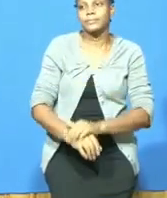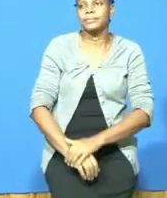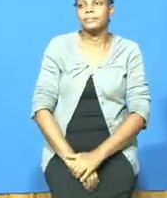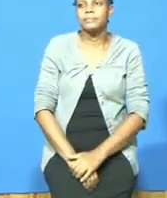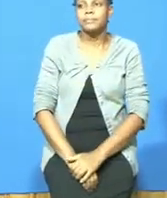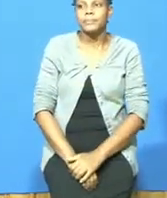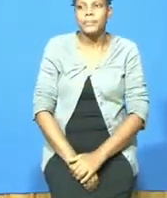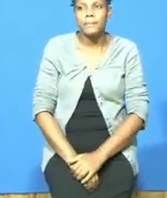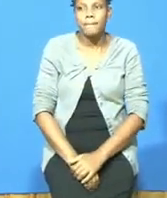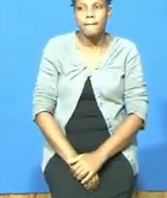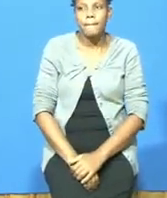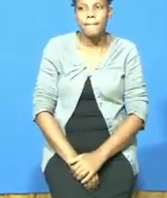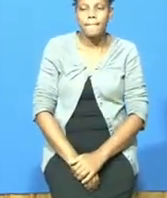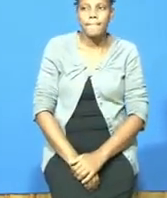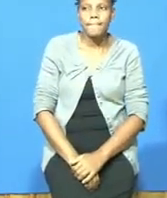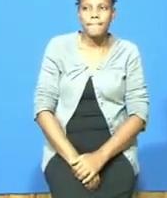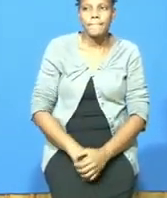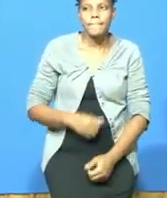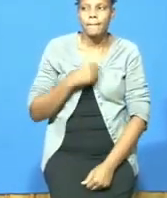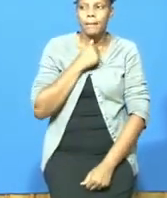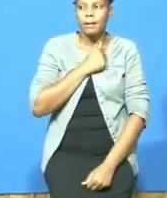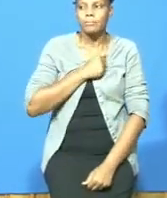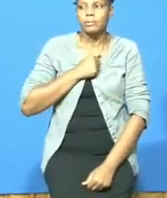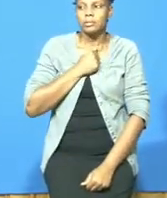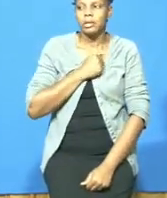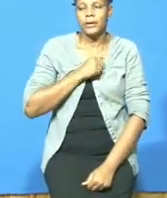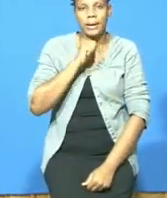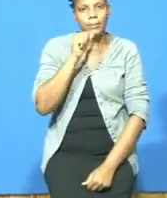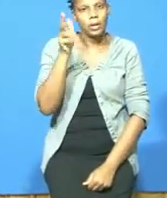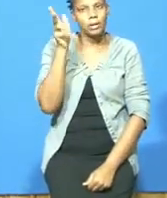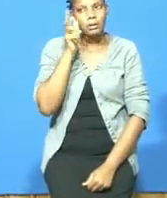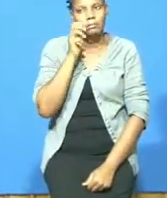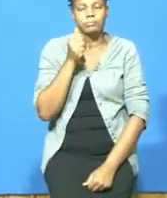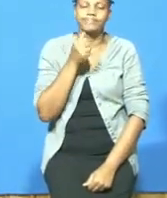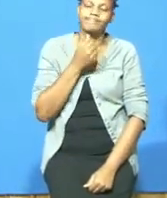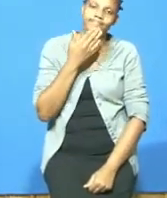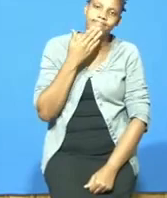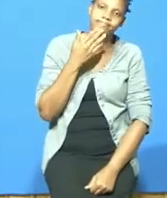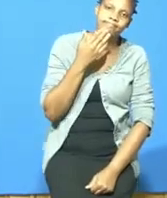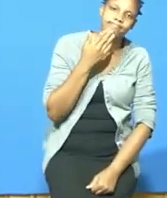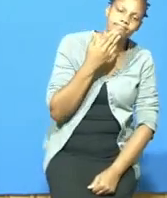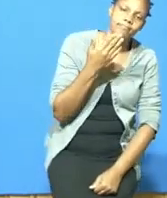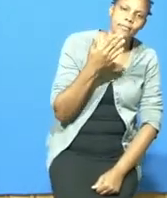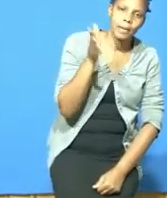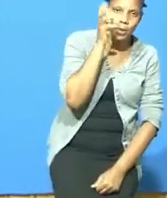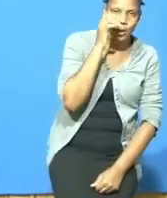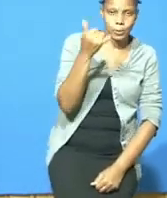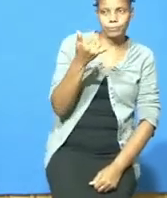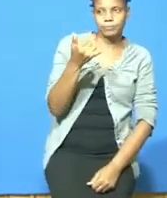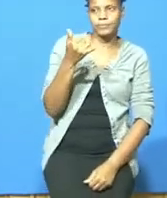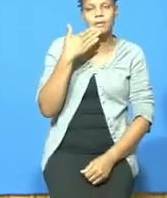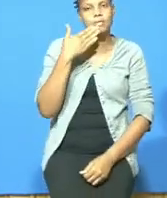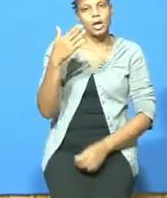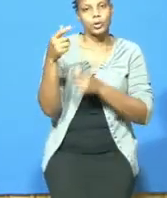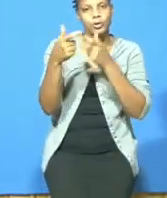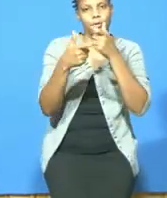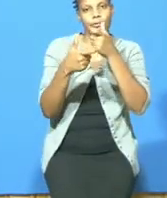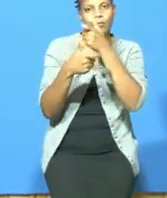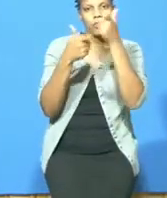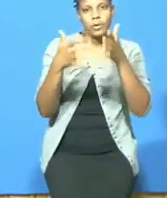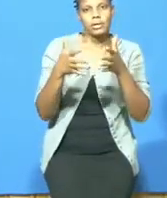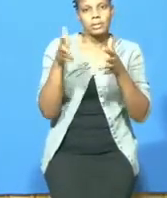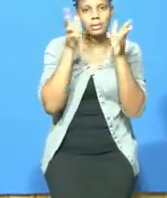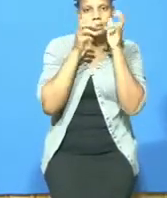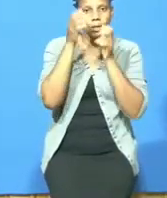Thank you, Miss Brown, for coming on Family Time. Thank you, viewers and listeners. God bless you. See you